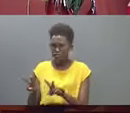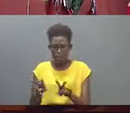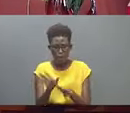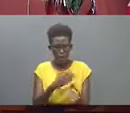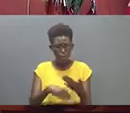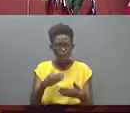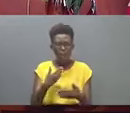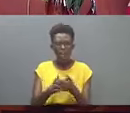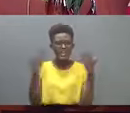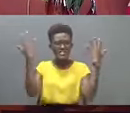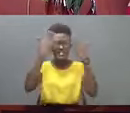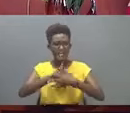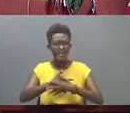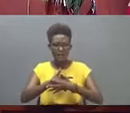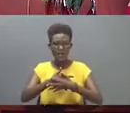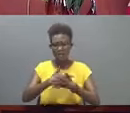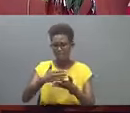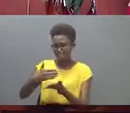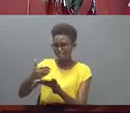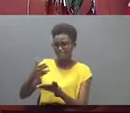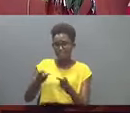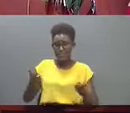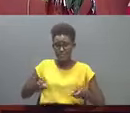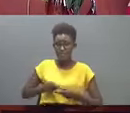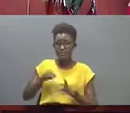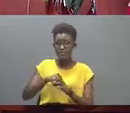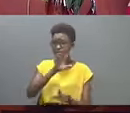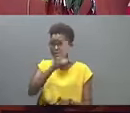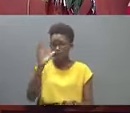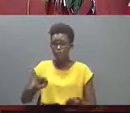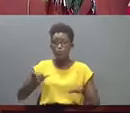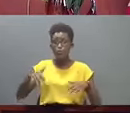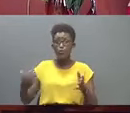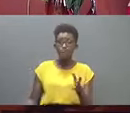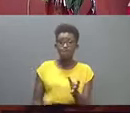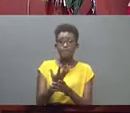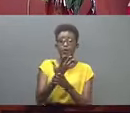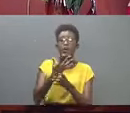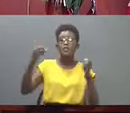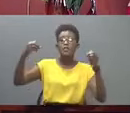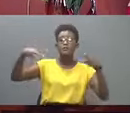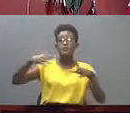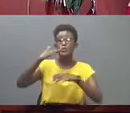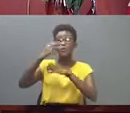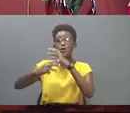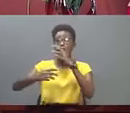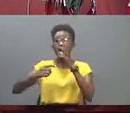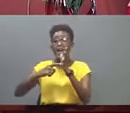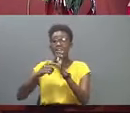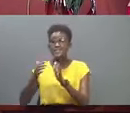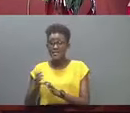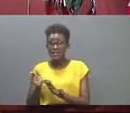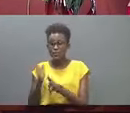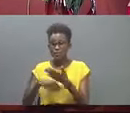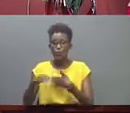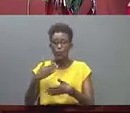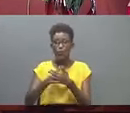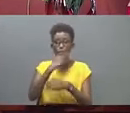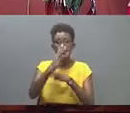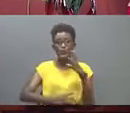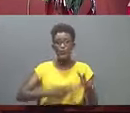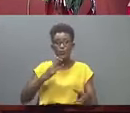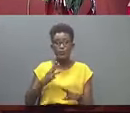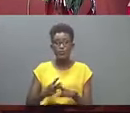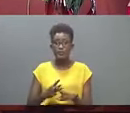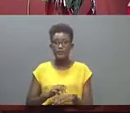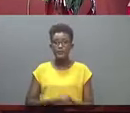that Africa will experience the great light of our Lord Jesus Christ. Kandi intego yacu ni ukugenda tumurika muri buri nguni zose ziri mu mwijima